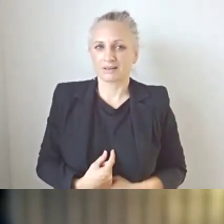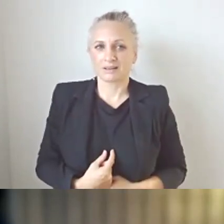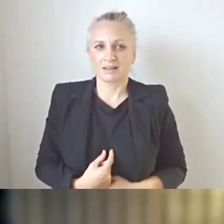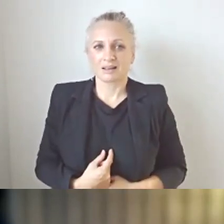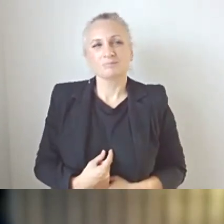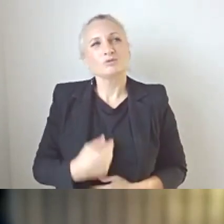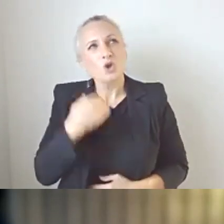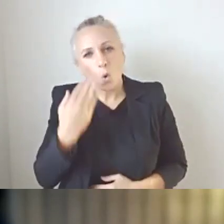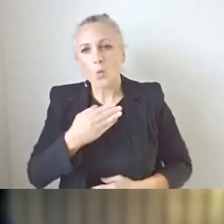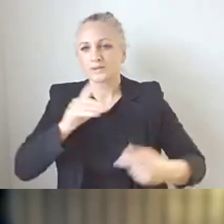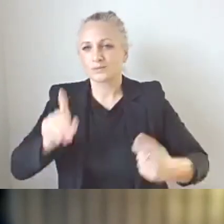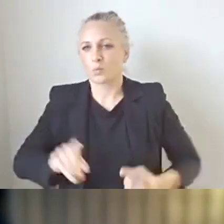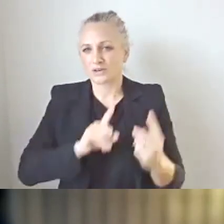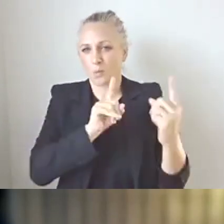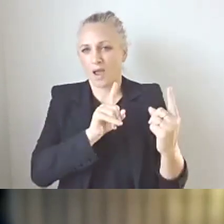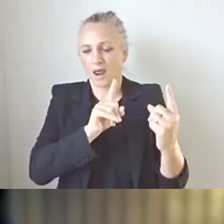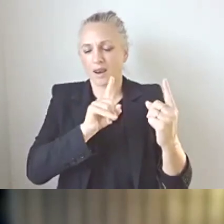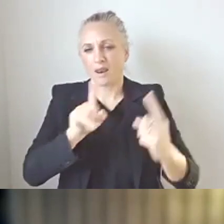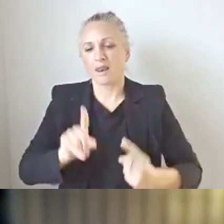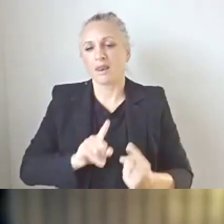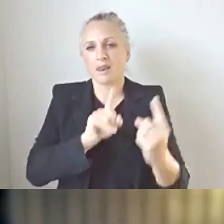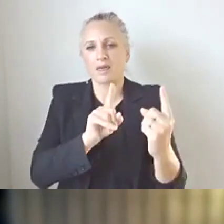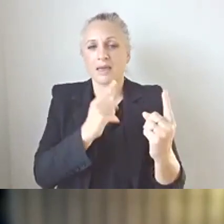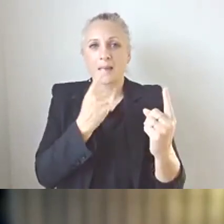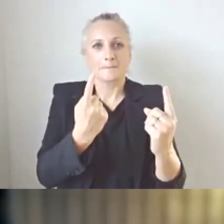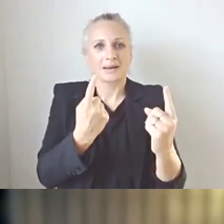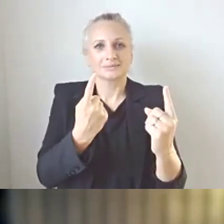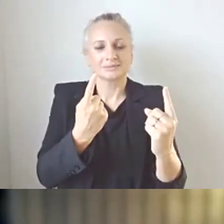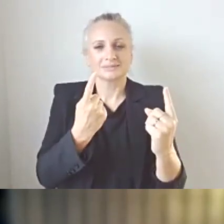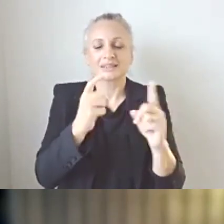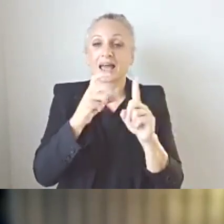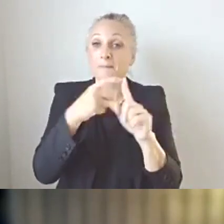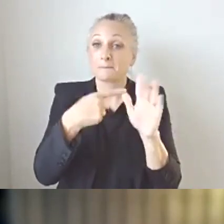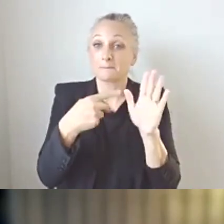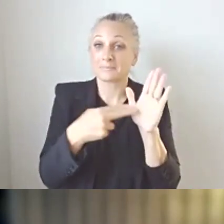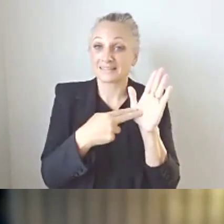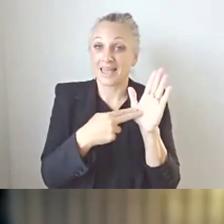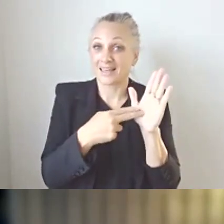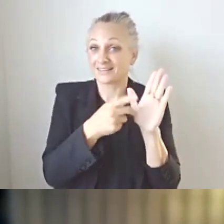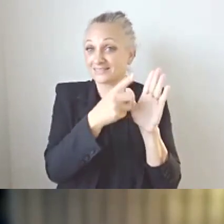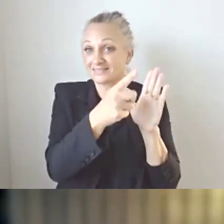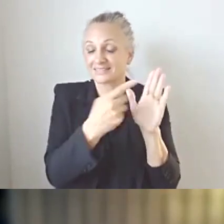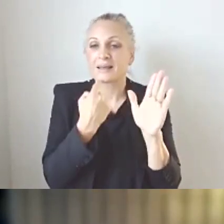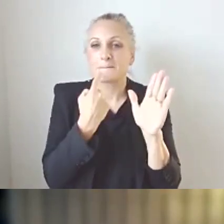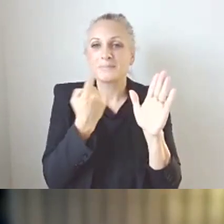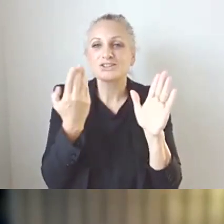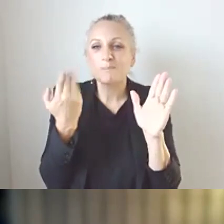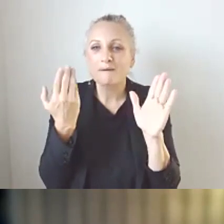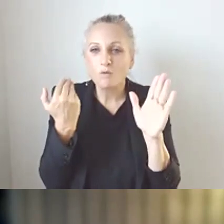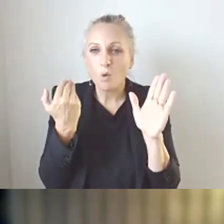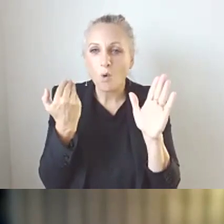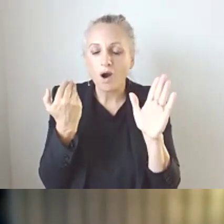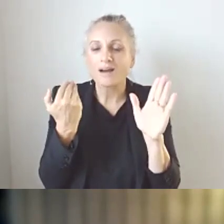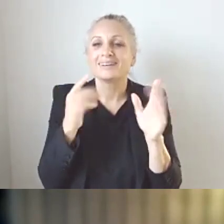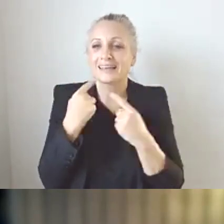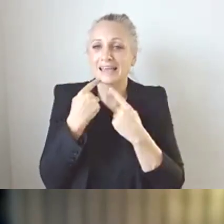but like Dan mentioned his stories. Those stories are